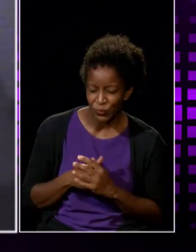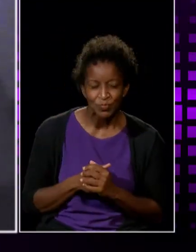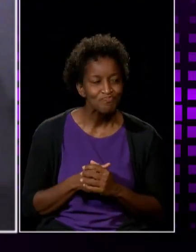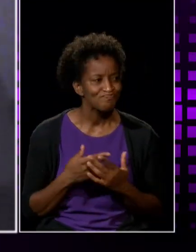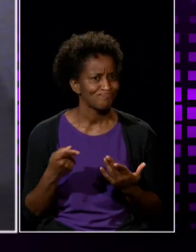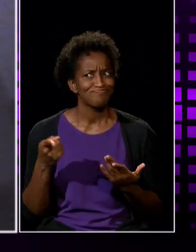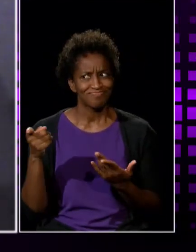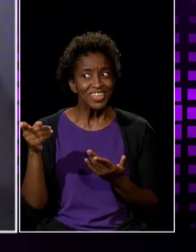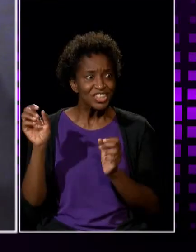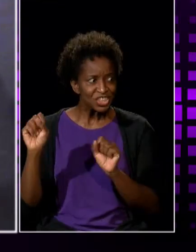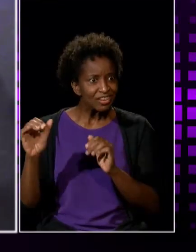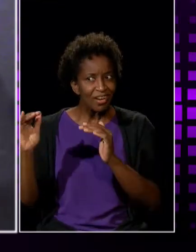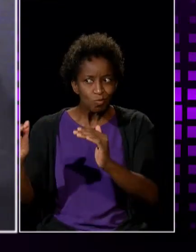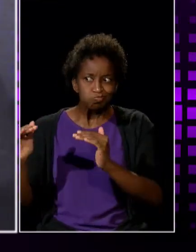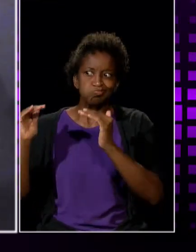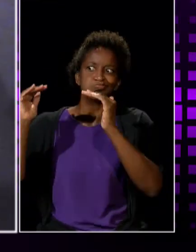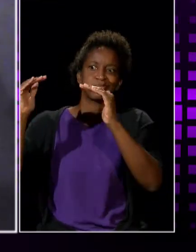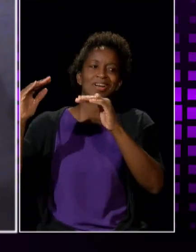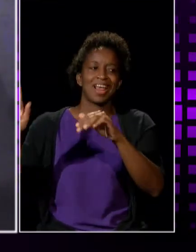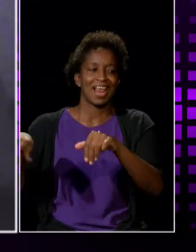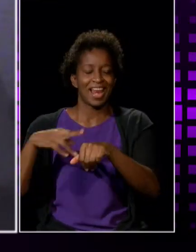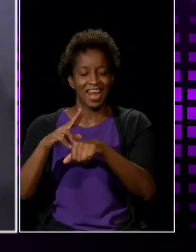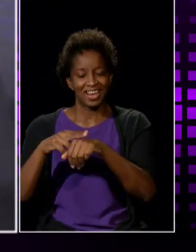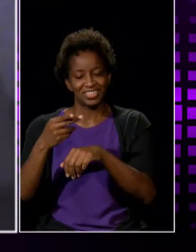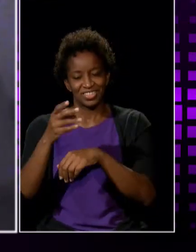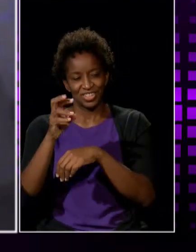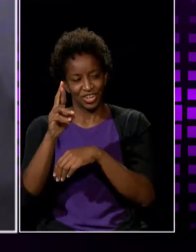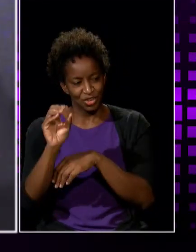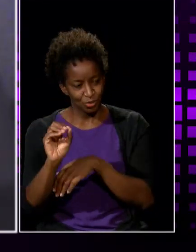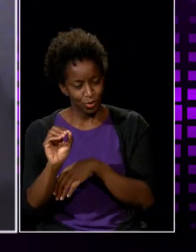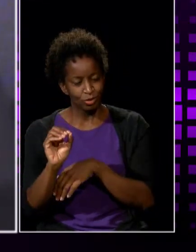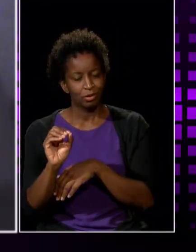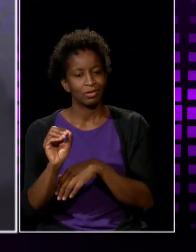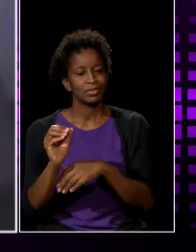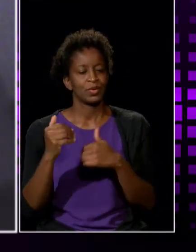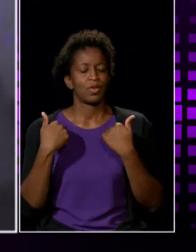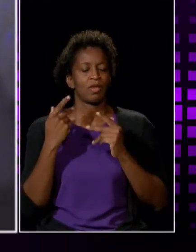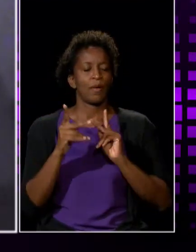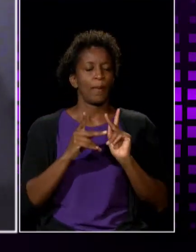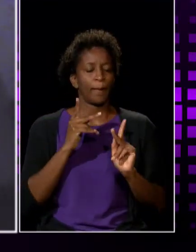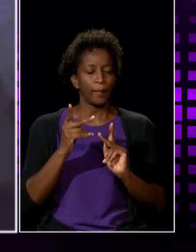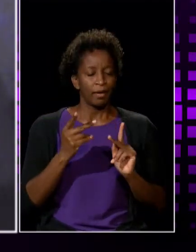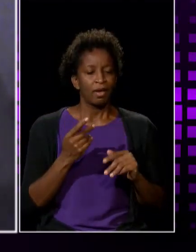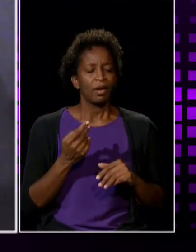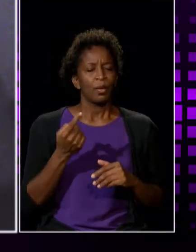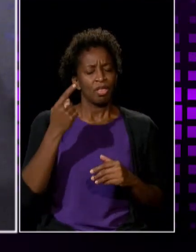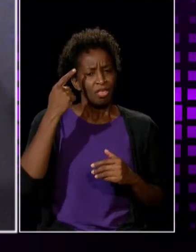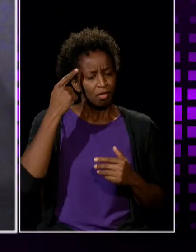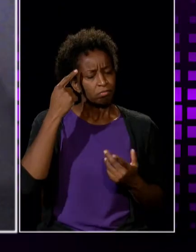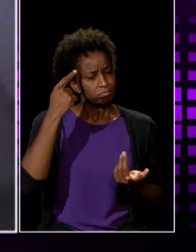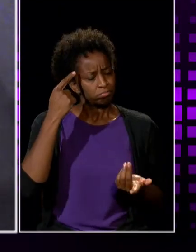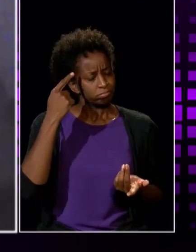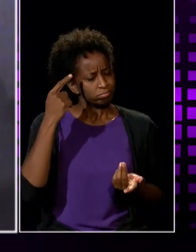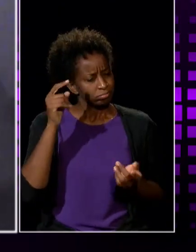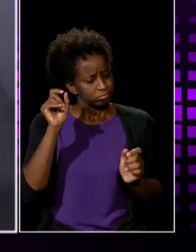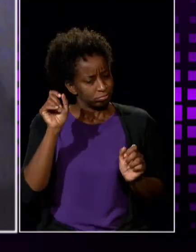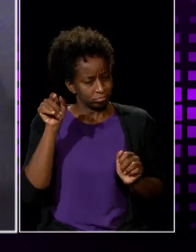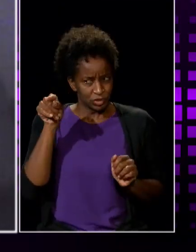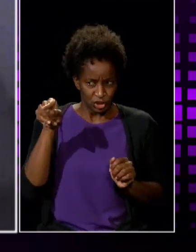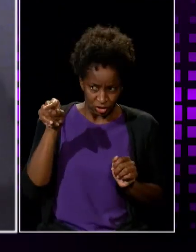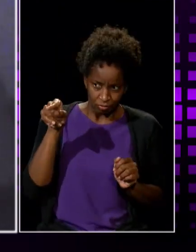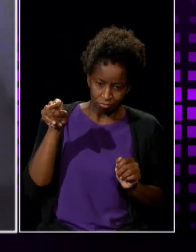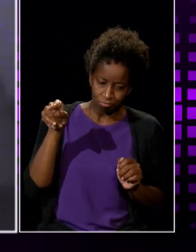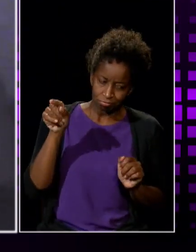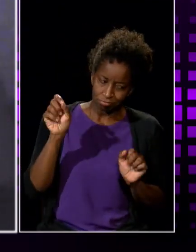hero. So it inspires young people that this is something that is not far out of your reach. And I think the message that was trying to be